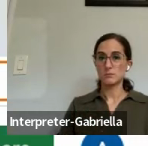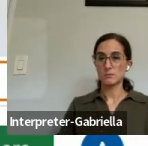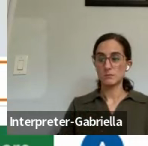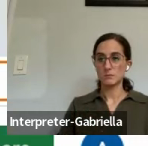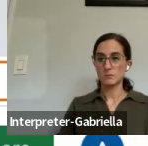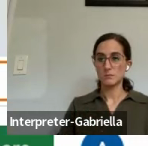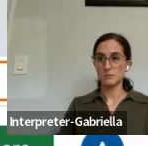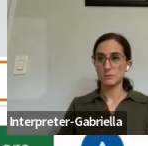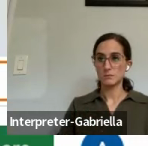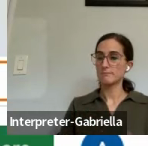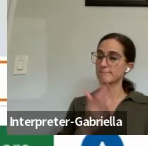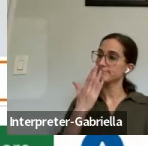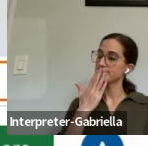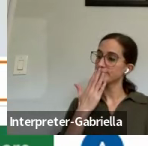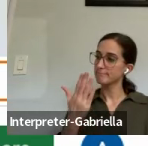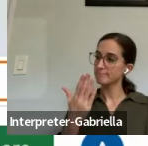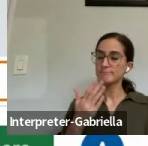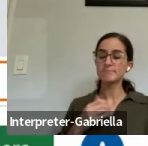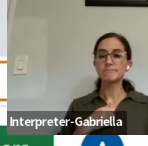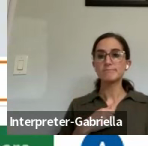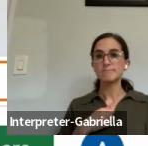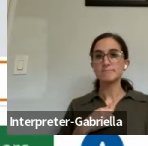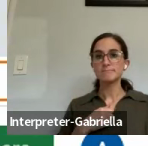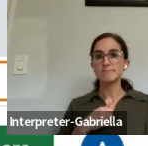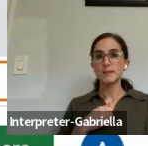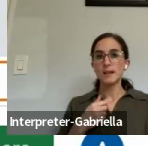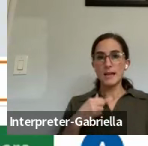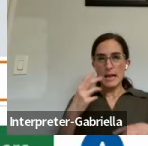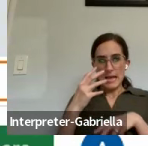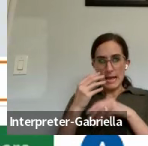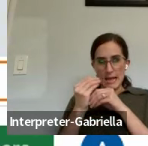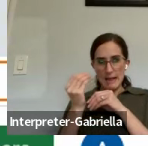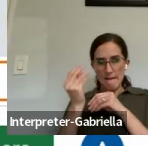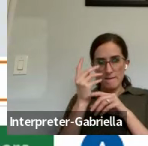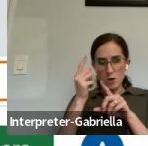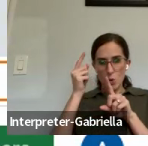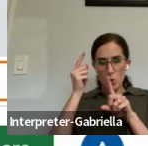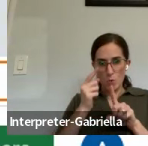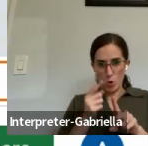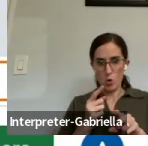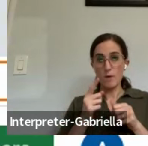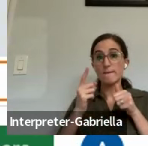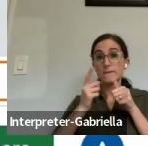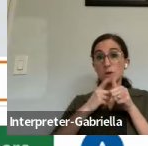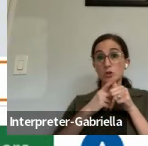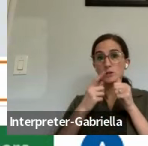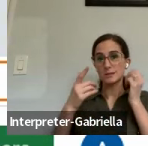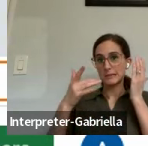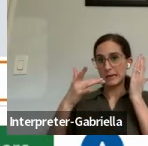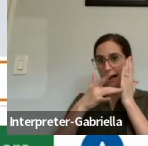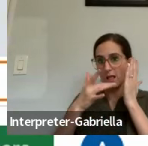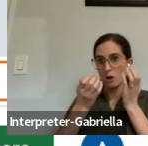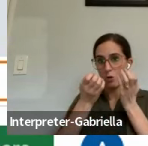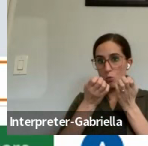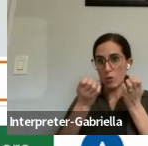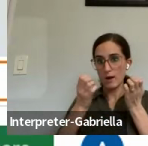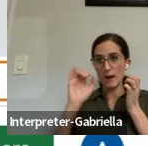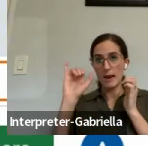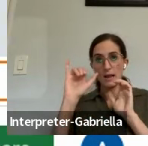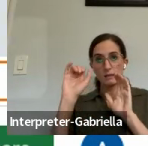Yeah, thank you. So I added a couple things. I'll start with technology, equipment, and